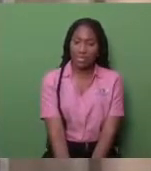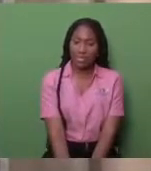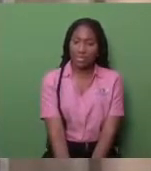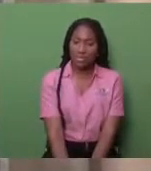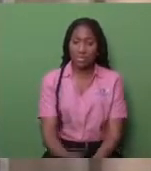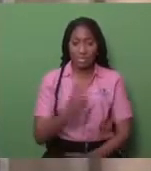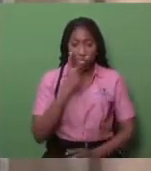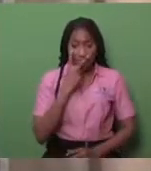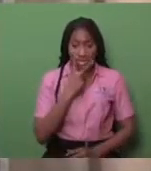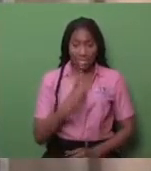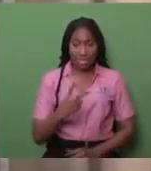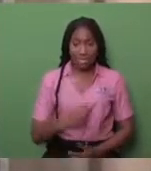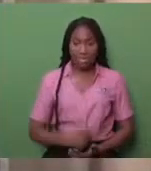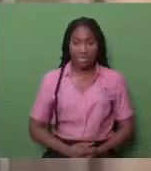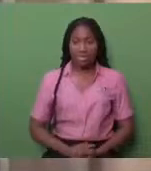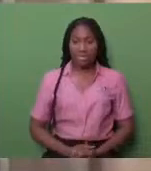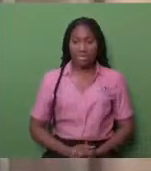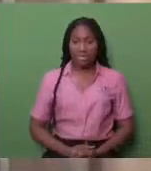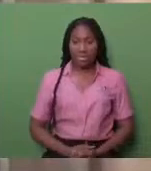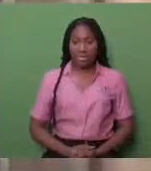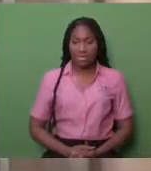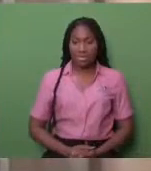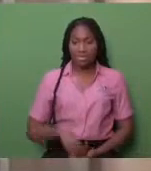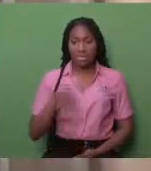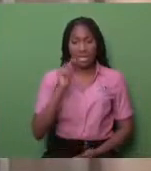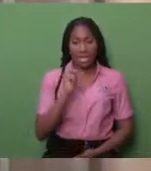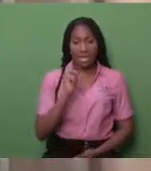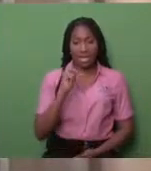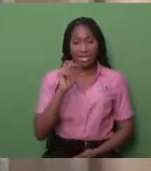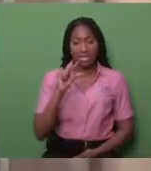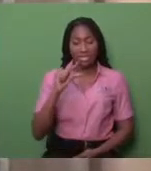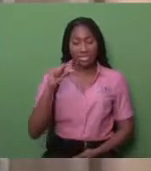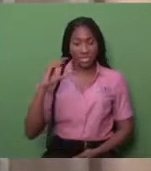We see NGC has recorded a loss.